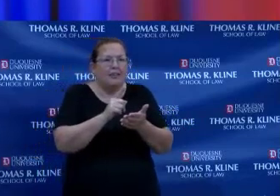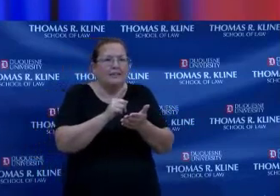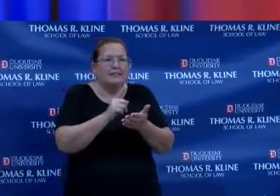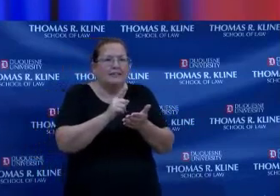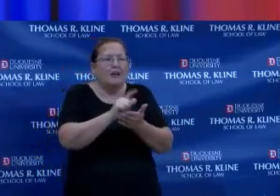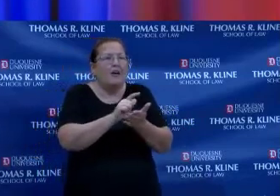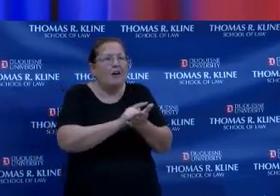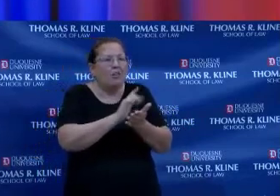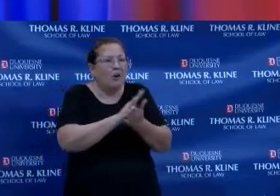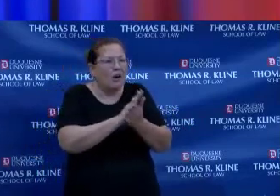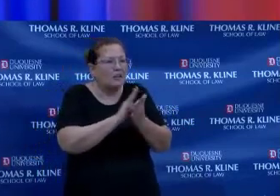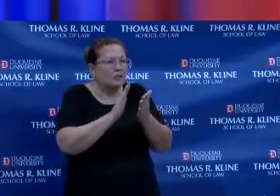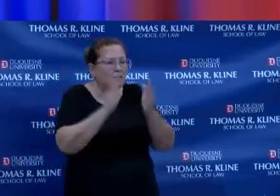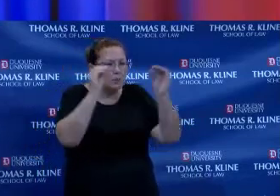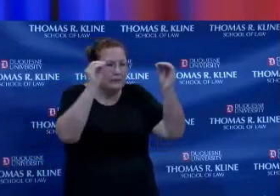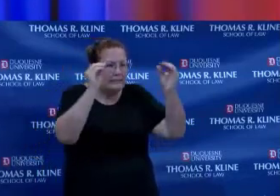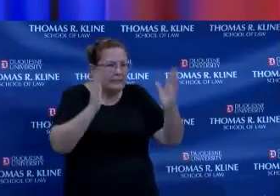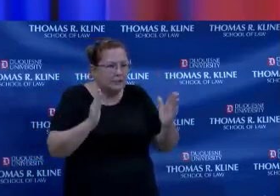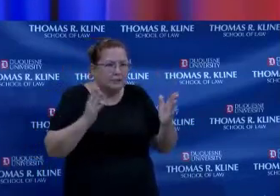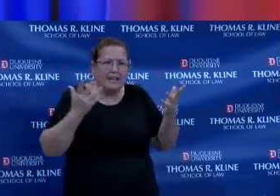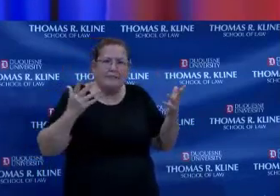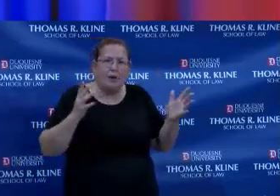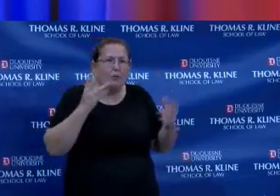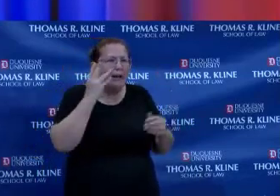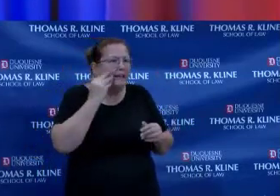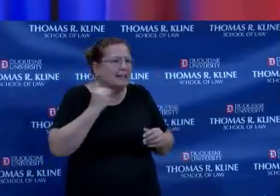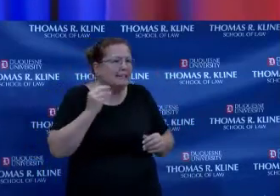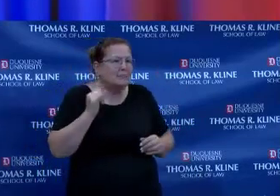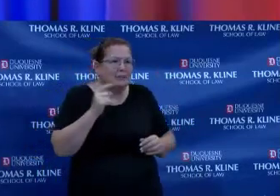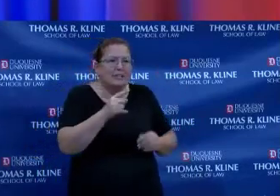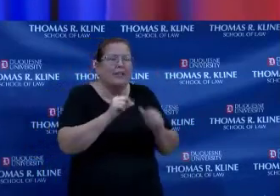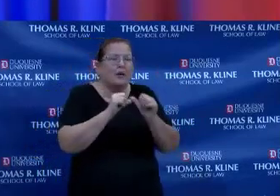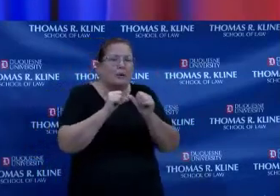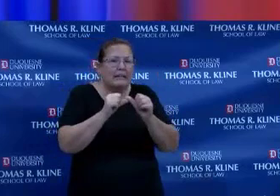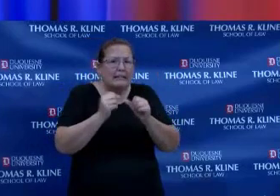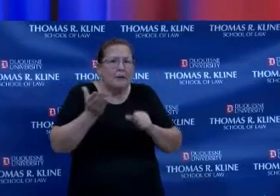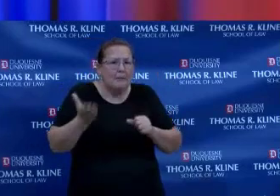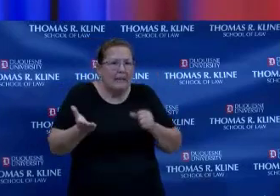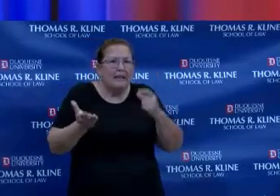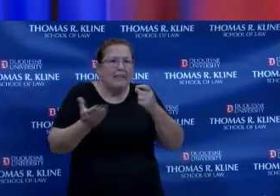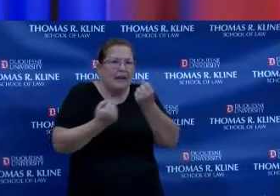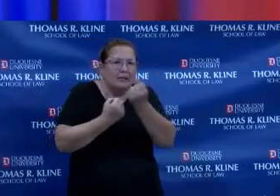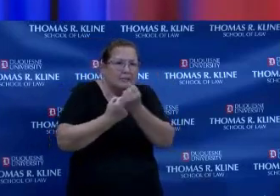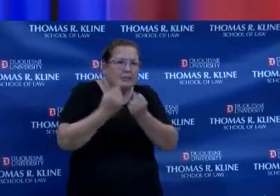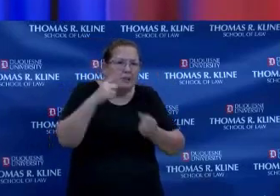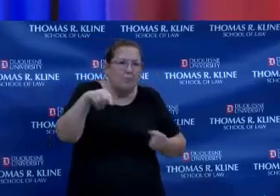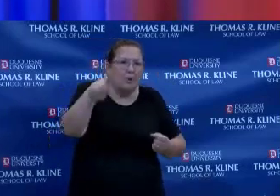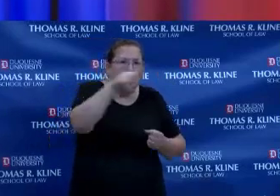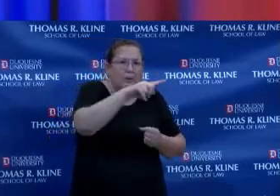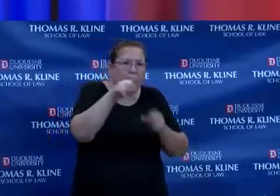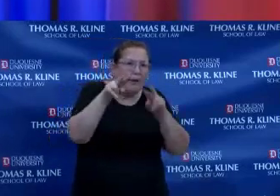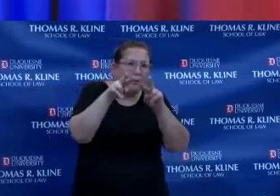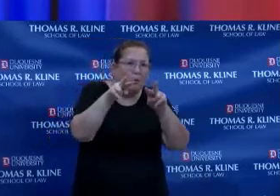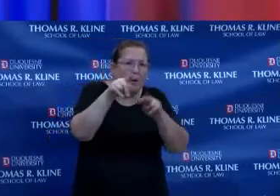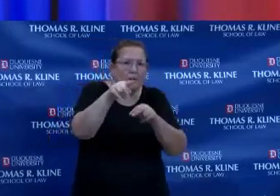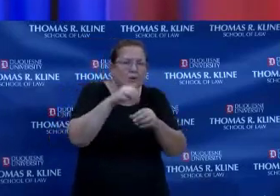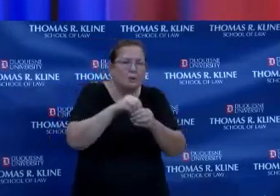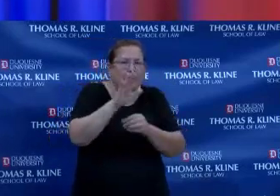there for you. They will continue to be there for you. They will watch you rise in your